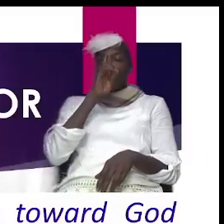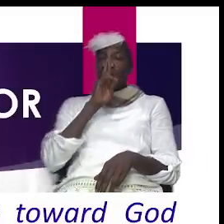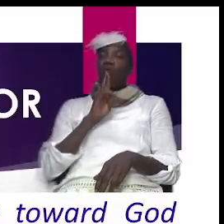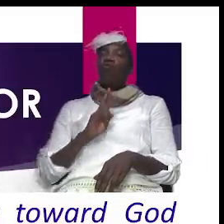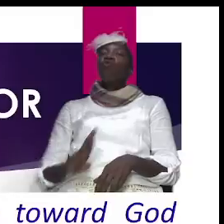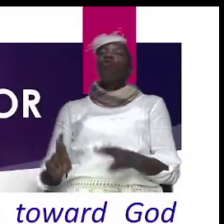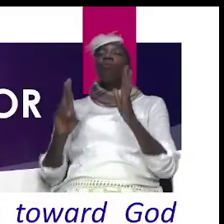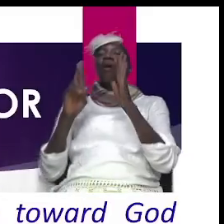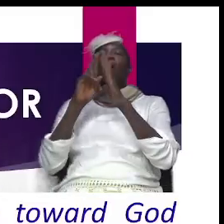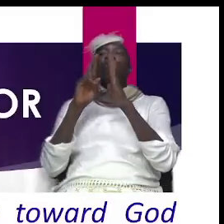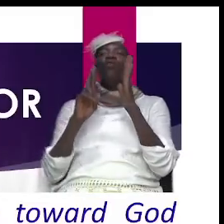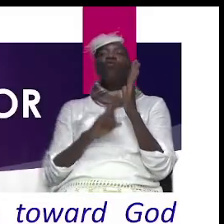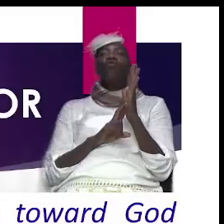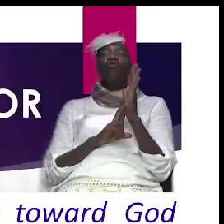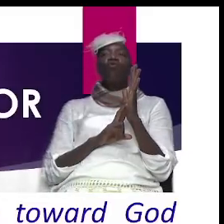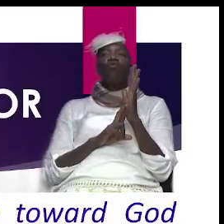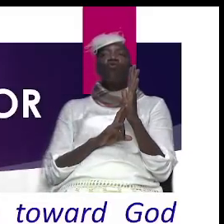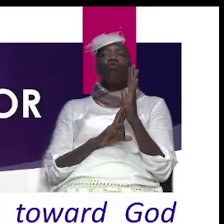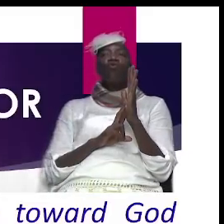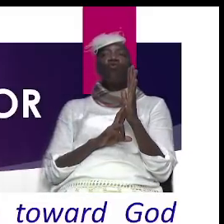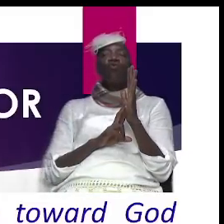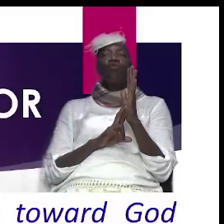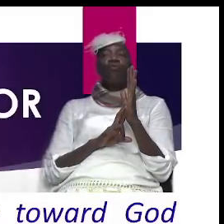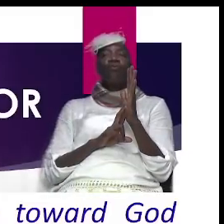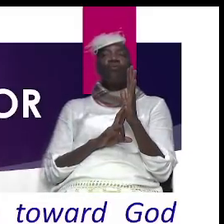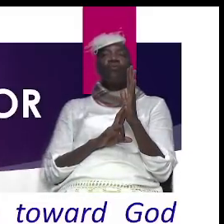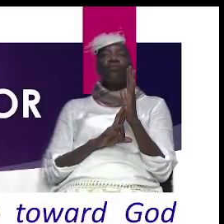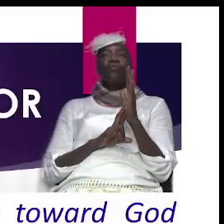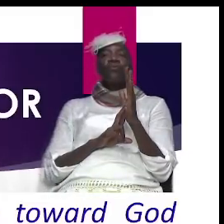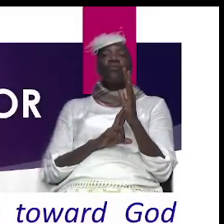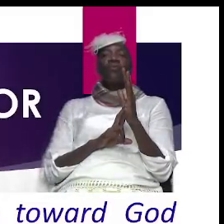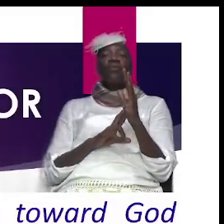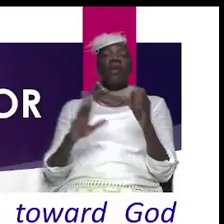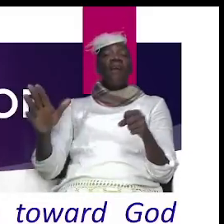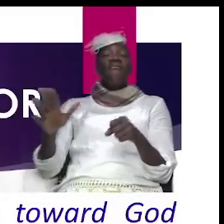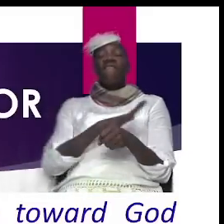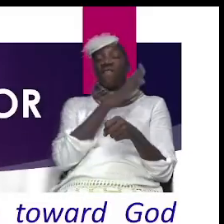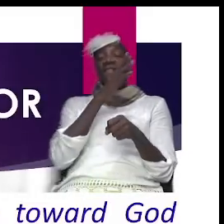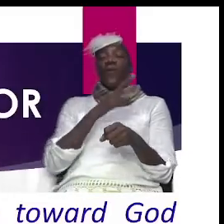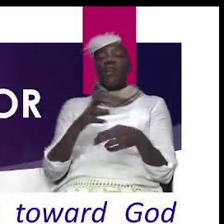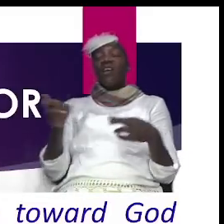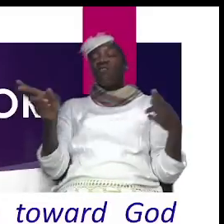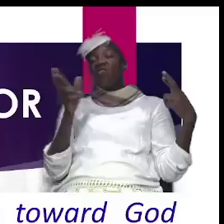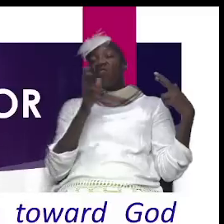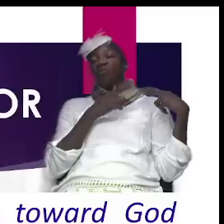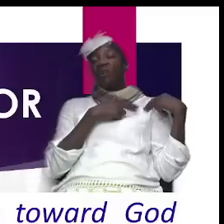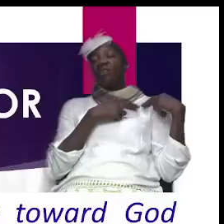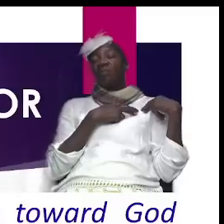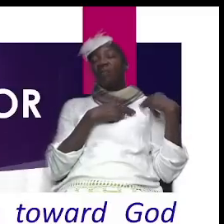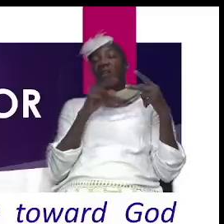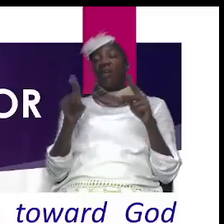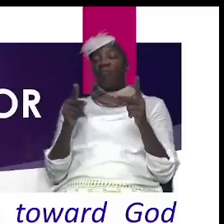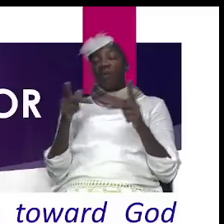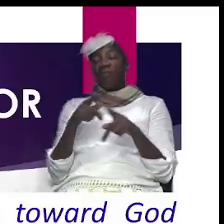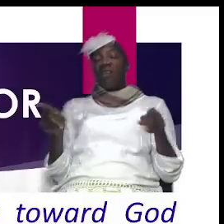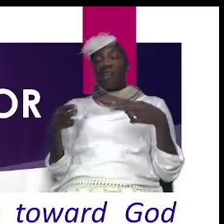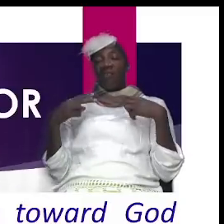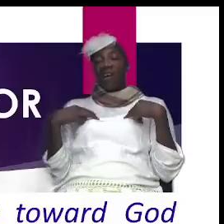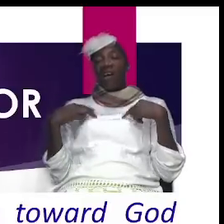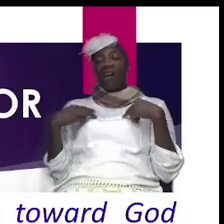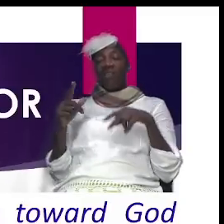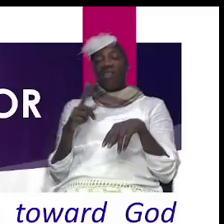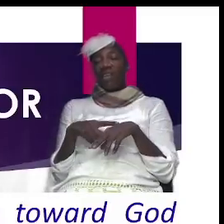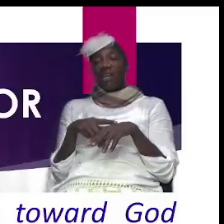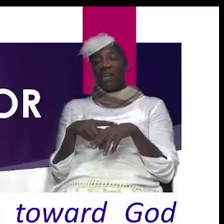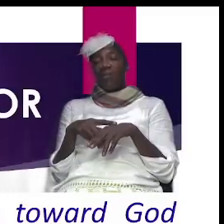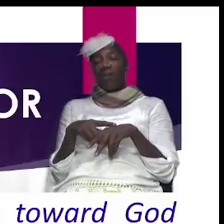and the Romans were fully in charge. People did not have the convenience like we have today, that if somebody